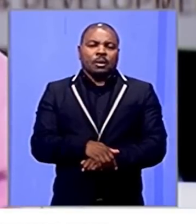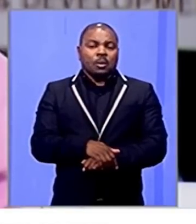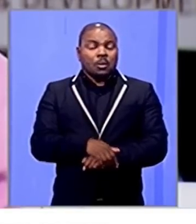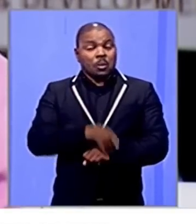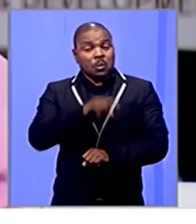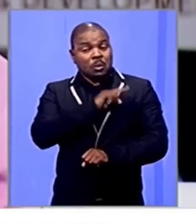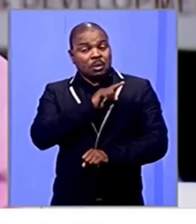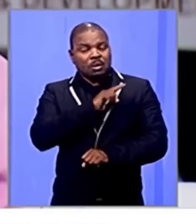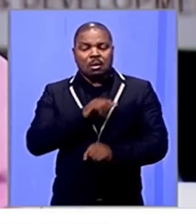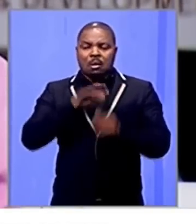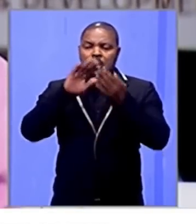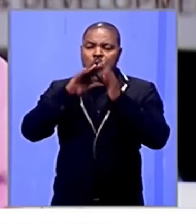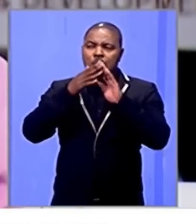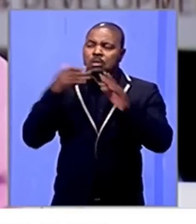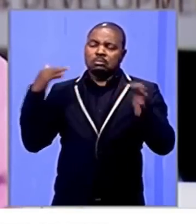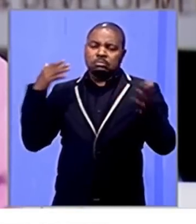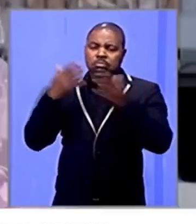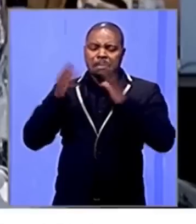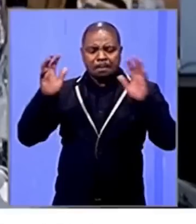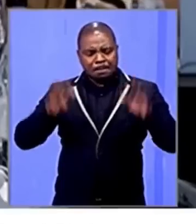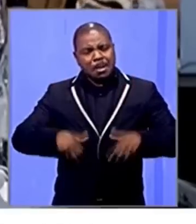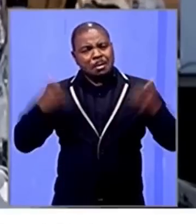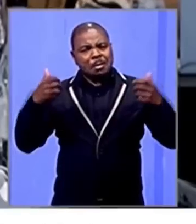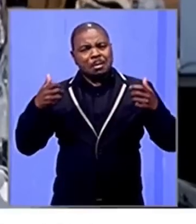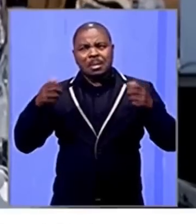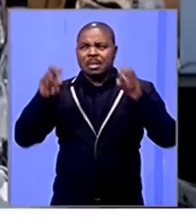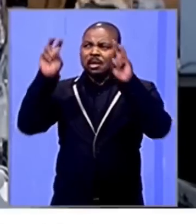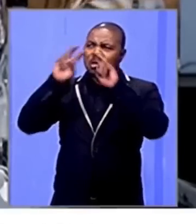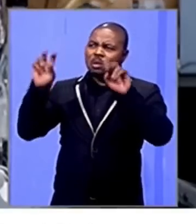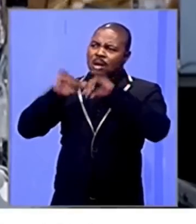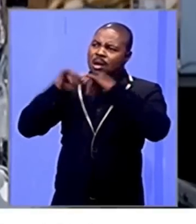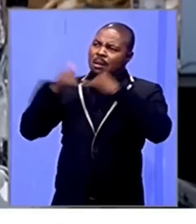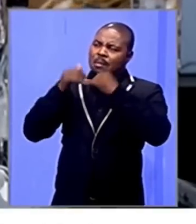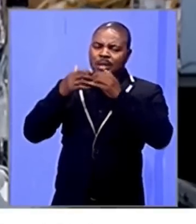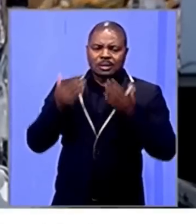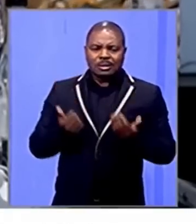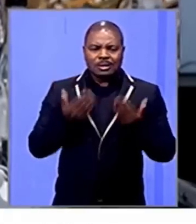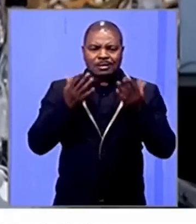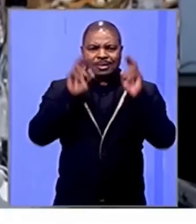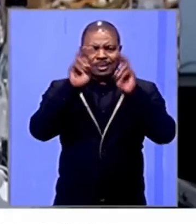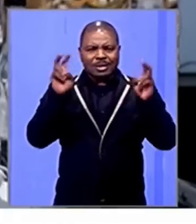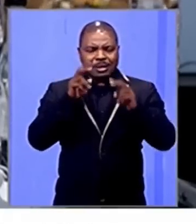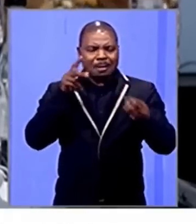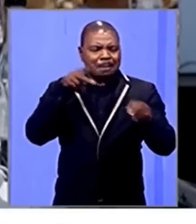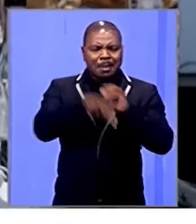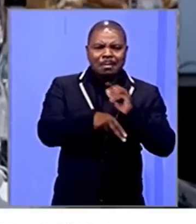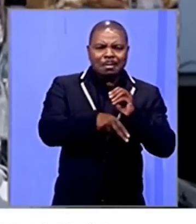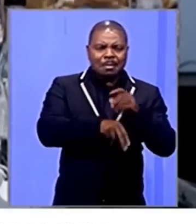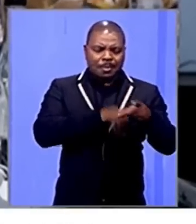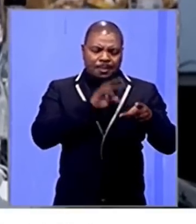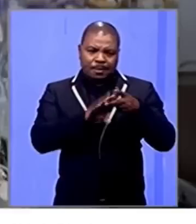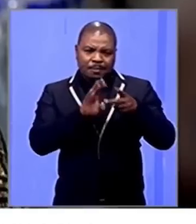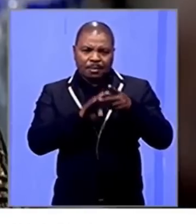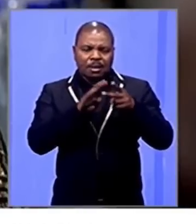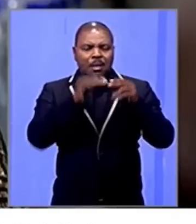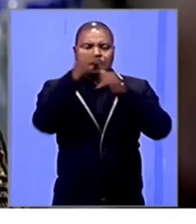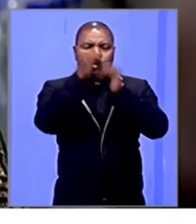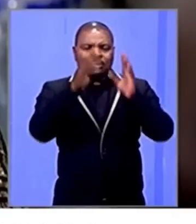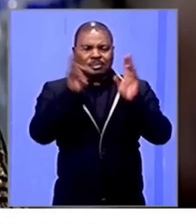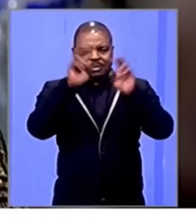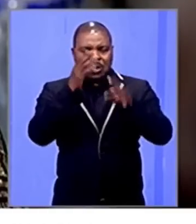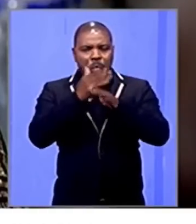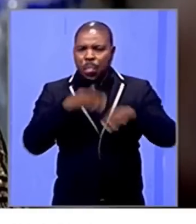ke morago ga gore baagi ba shakgadiwe ke kgato ya Eskom ya go kgaola tlamelo ya motlakase go retelelwa go dira ga di-transformer le